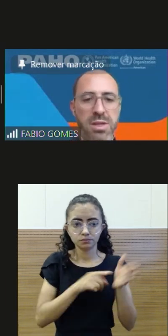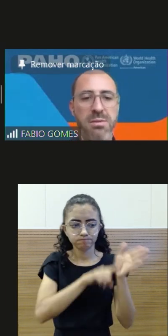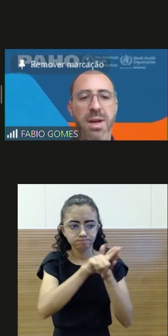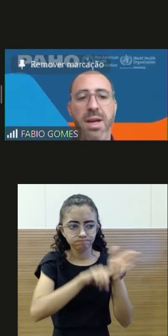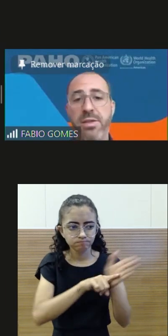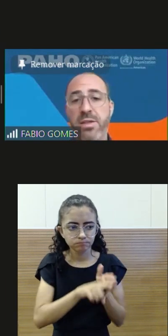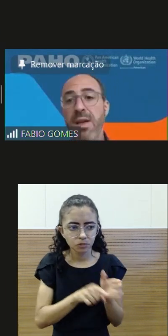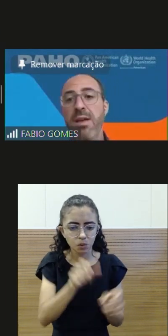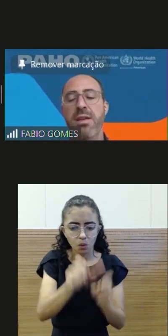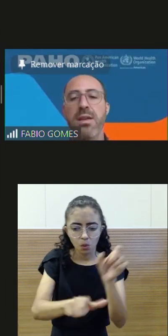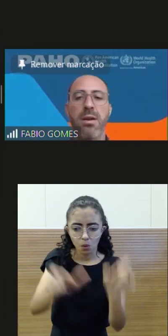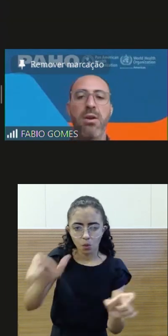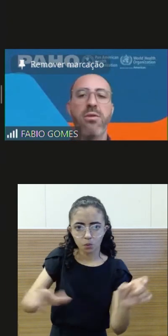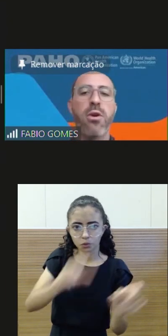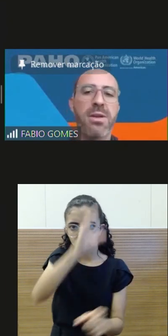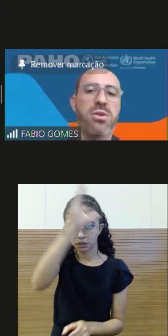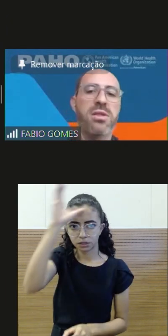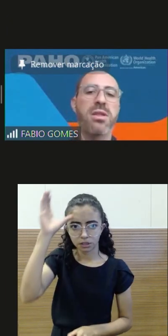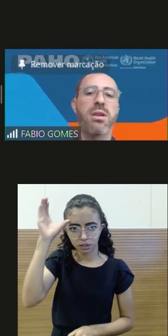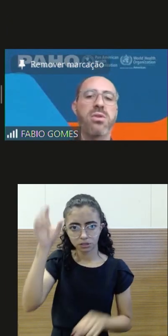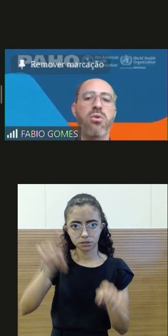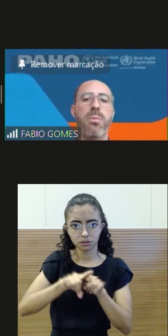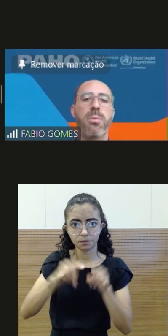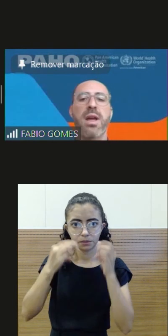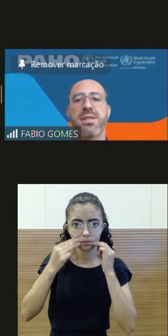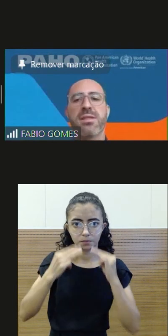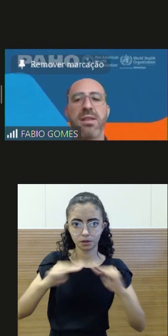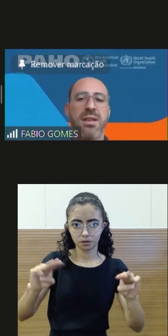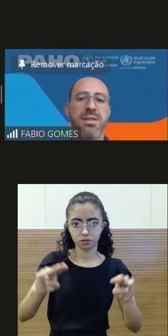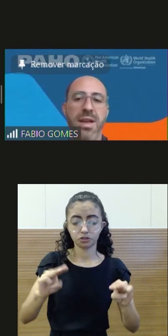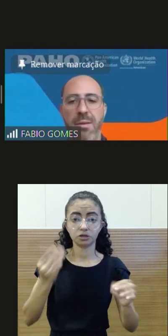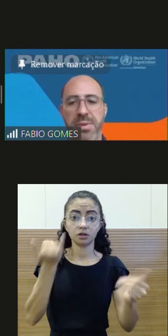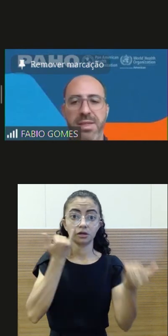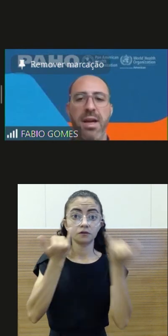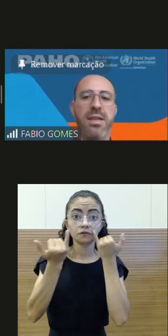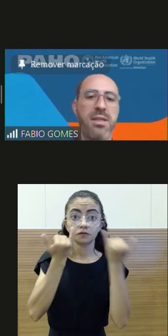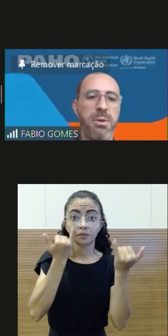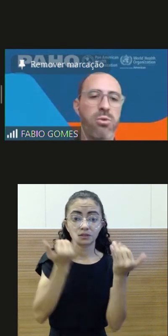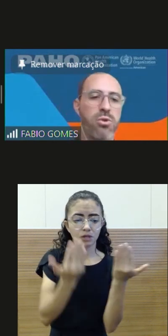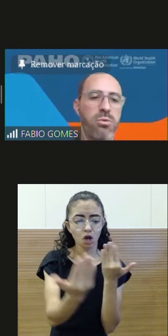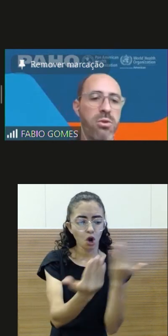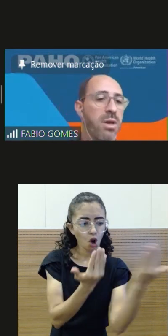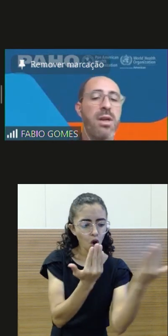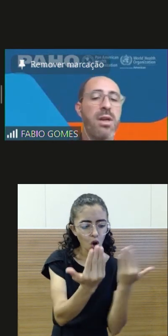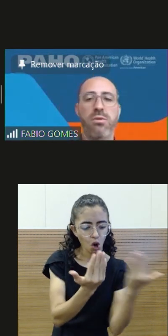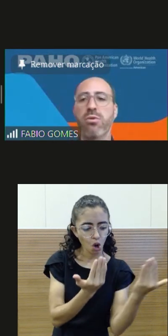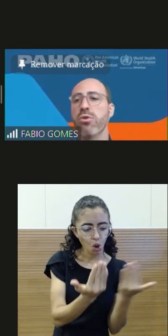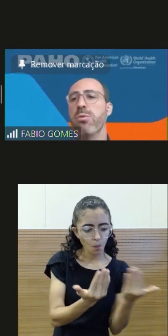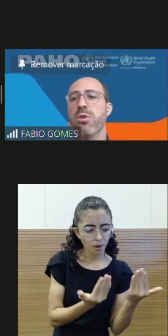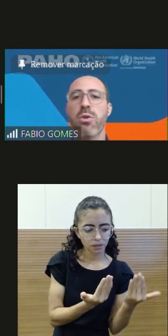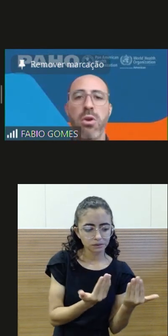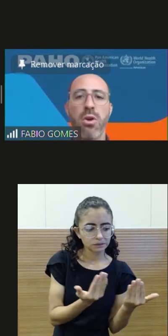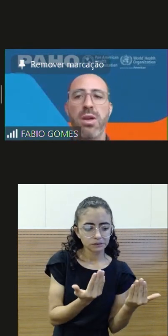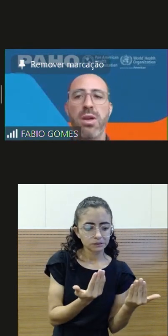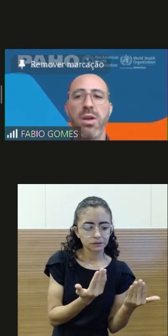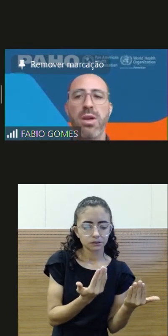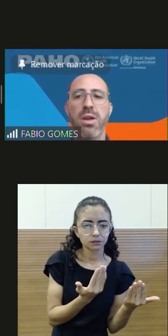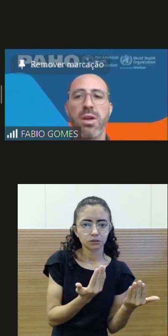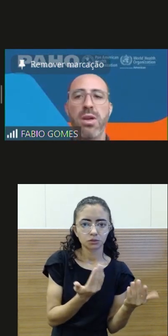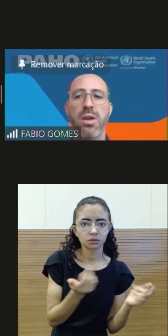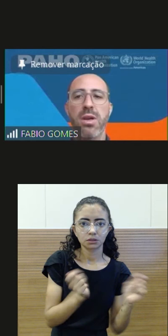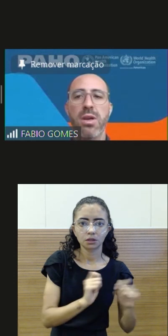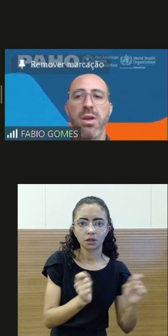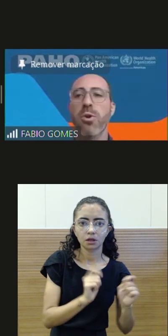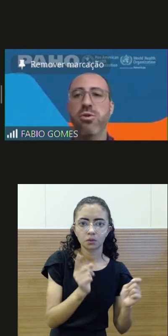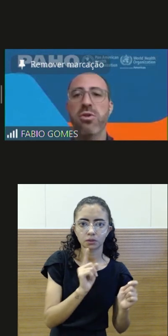studies in the investigation for consumers and marketing that informations that are not comparable are